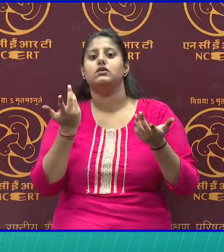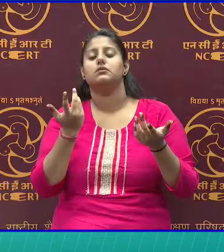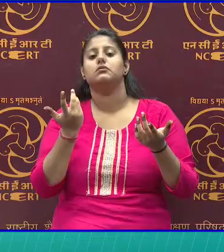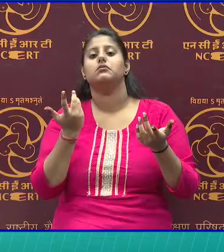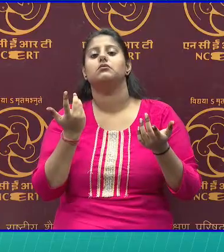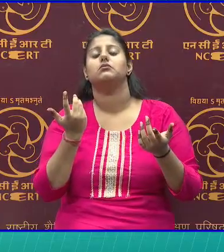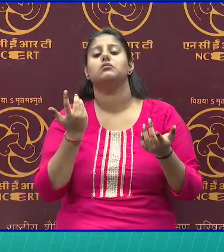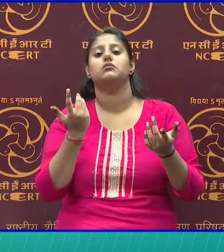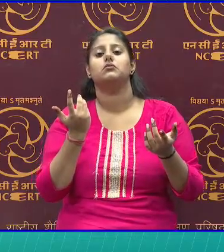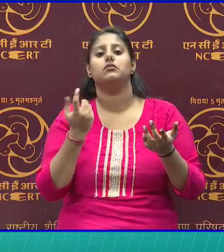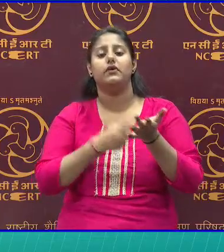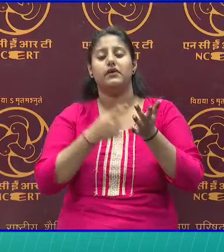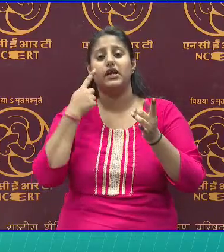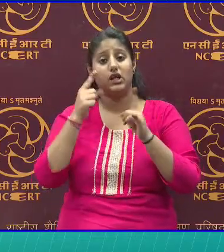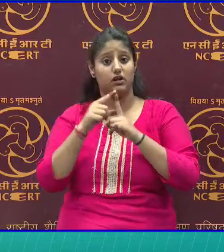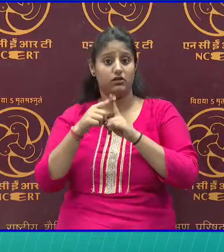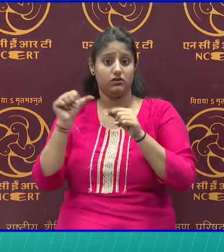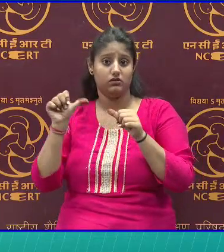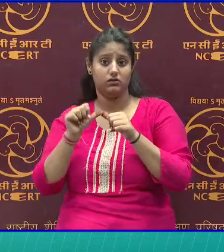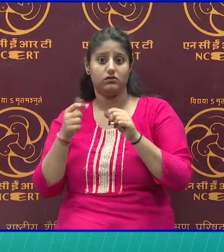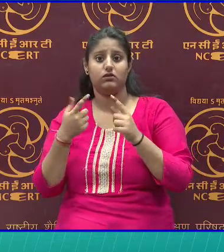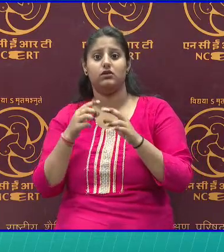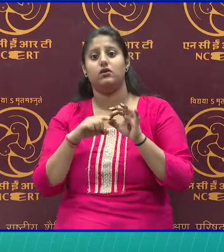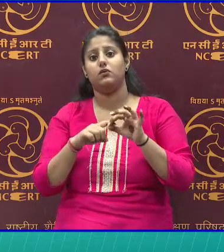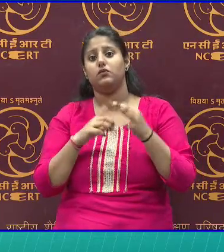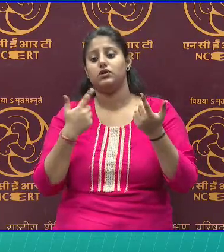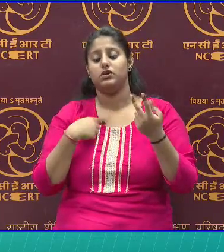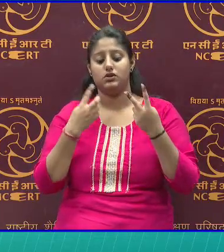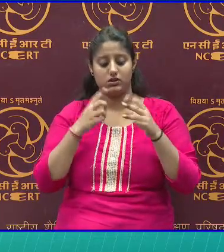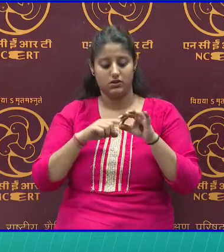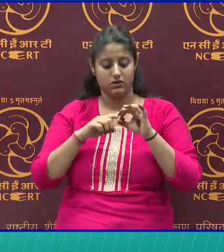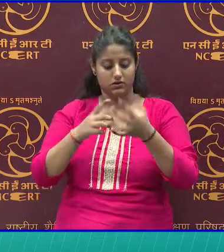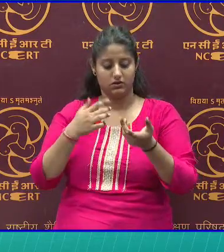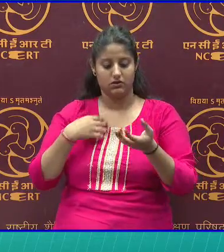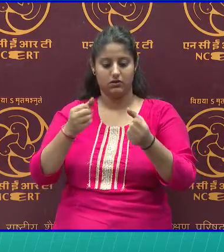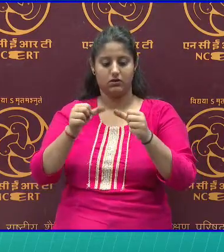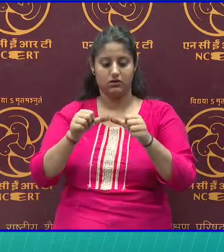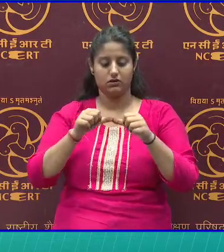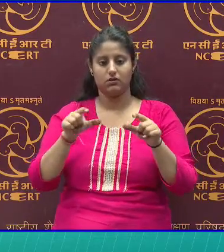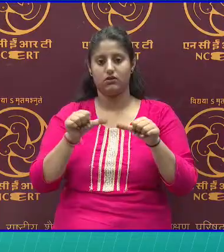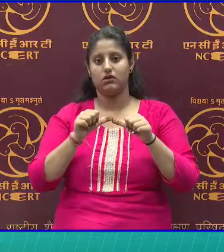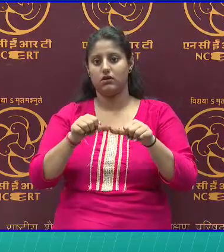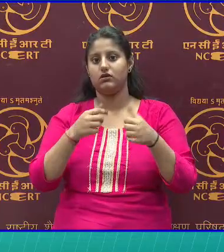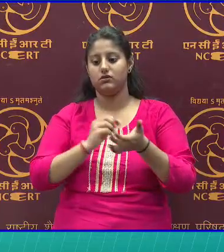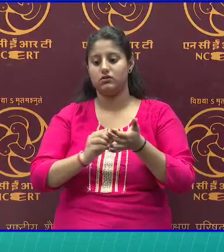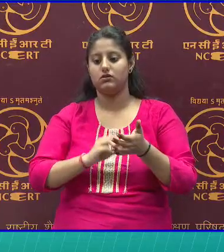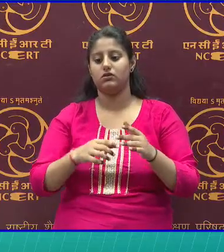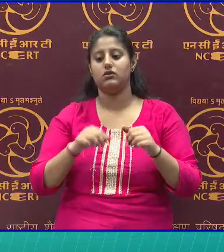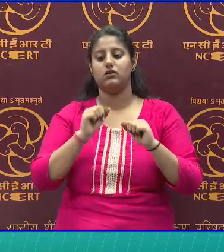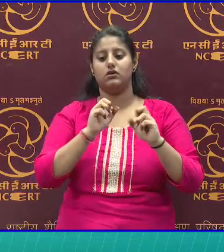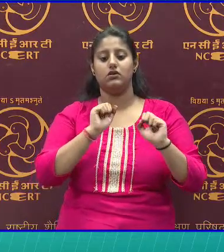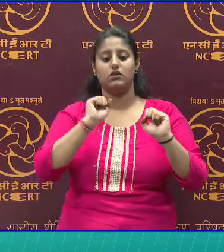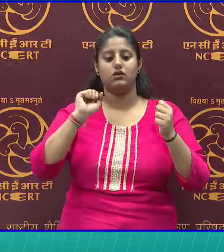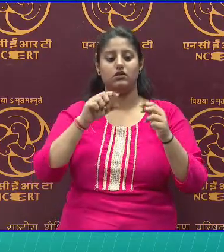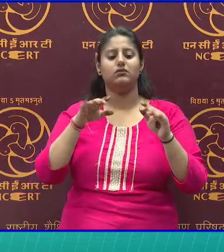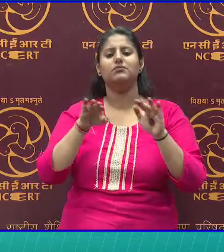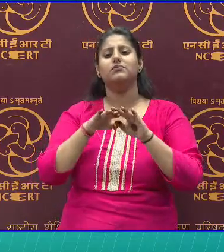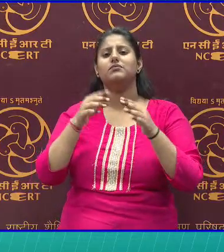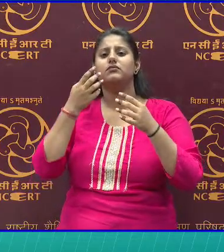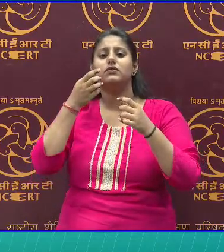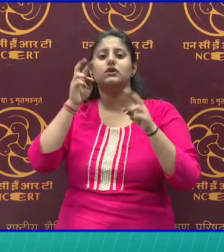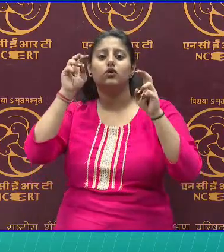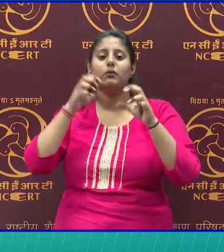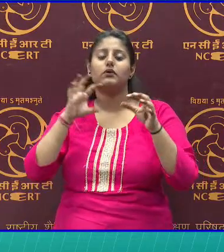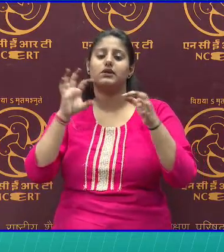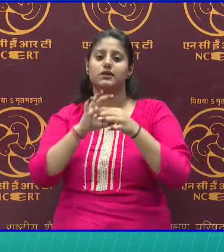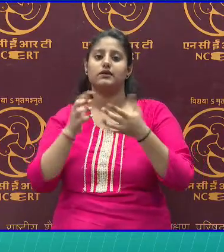identify the, through the riddle they have to identify a community agency or depending on the content. And we have certain things